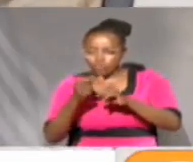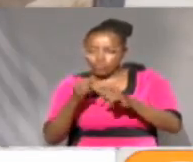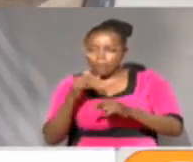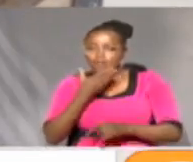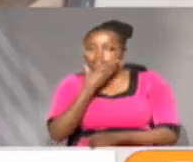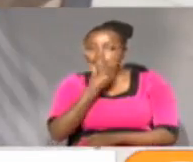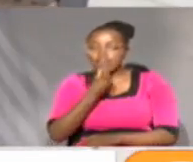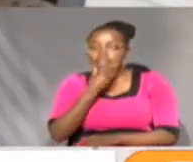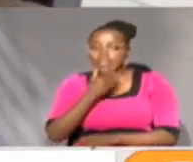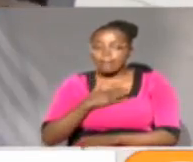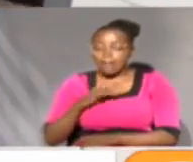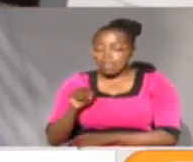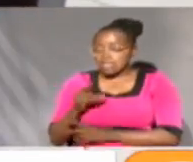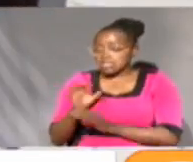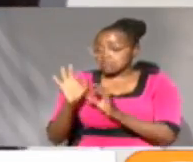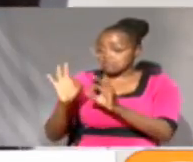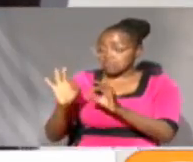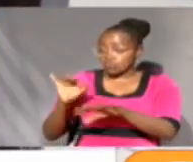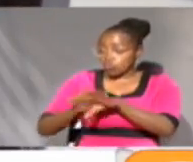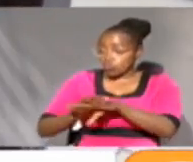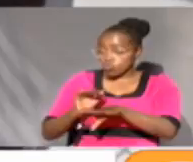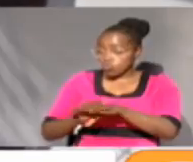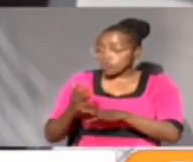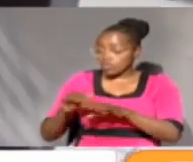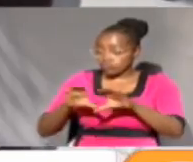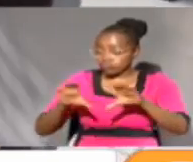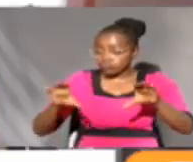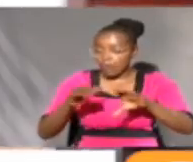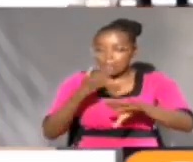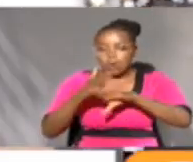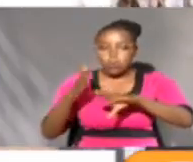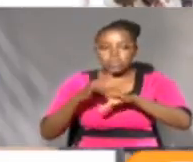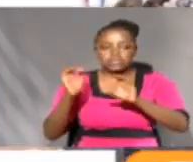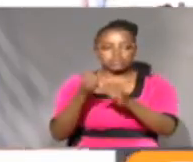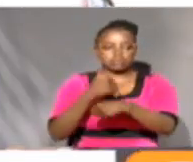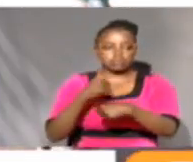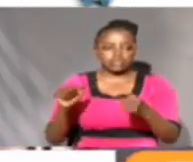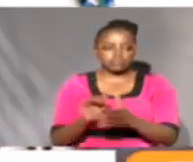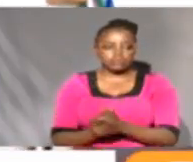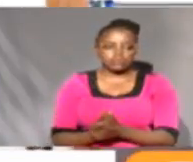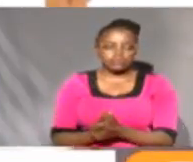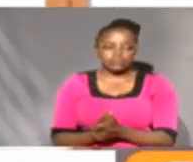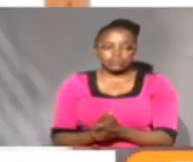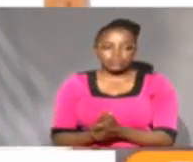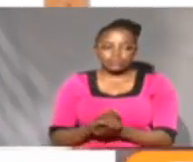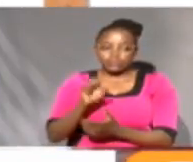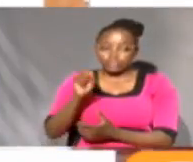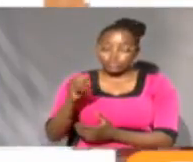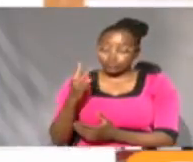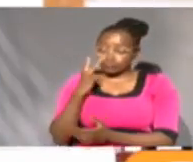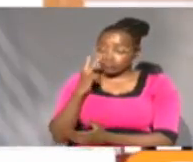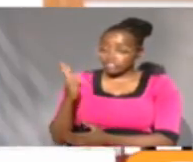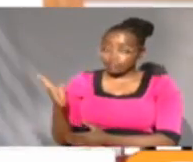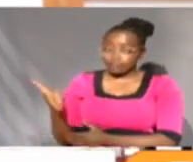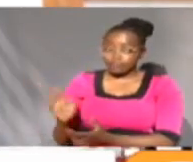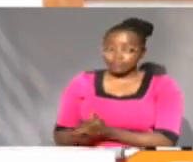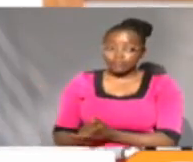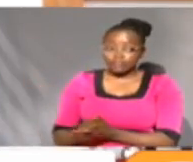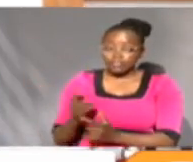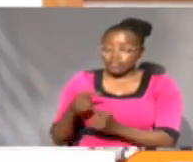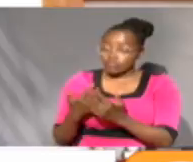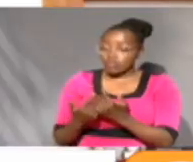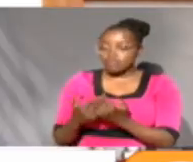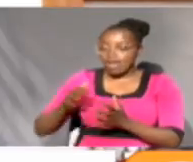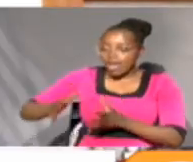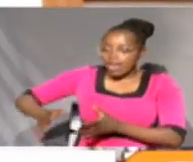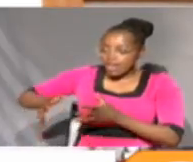was like, this is actually quite good wood, and I wouldn't want it to go to waste. So, as you can see, apart from rugby